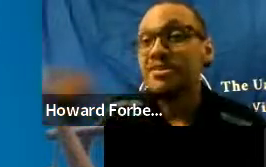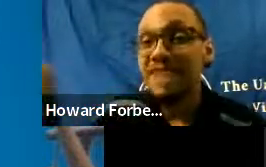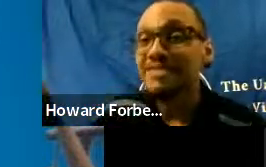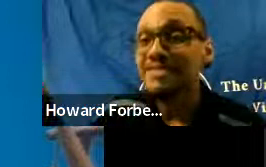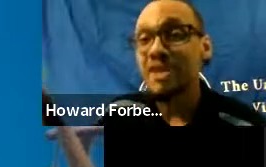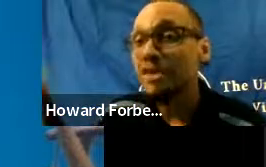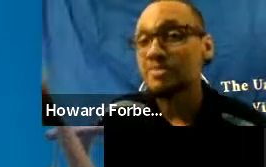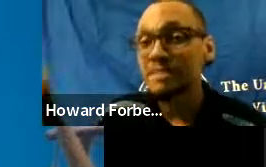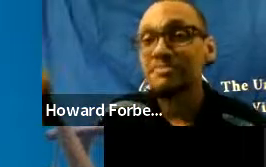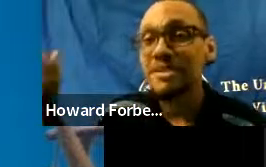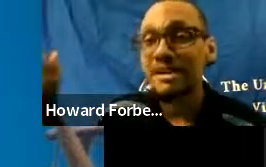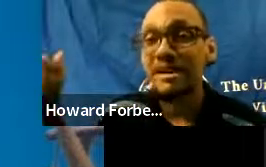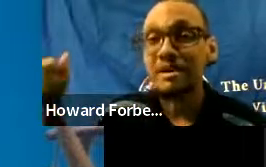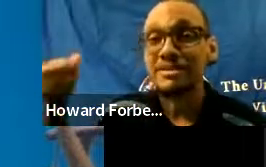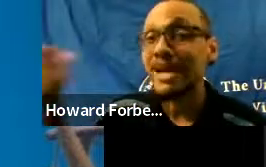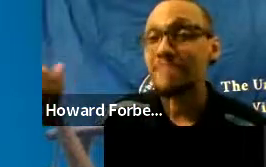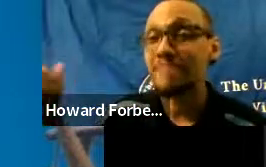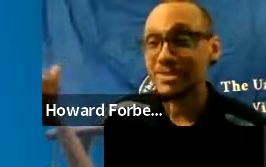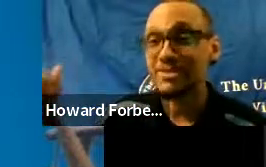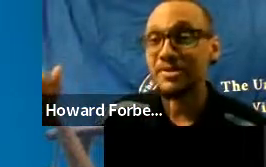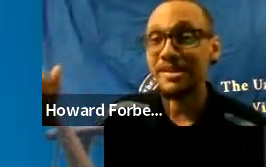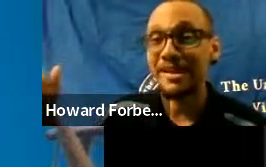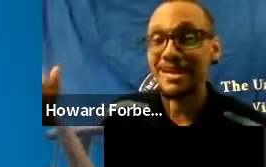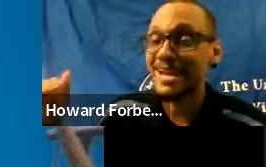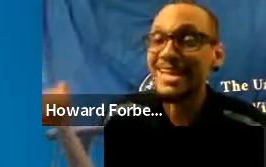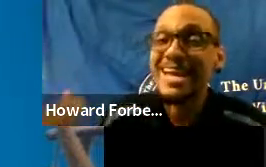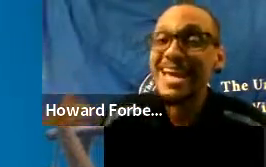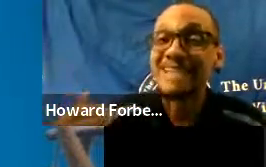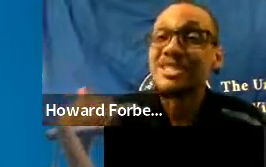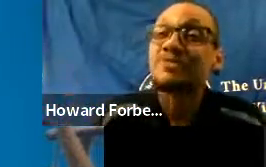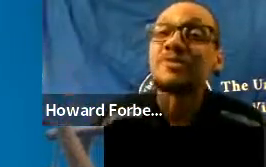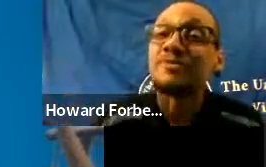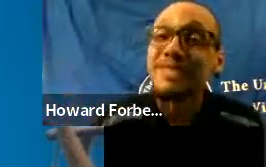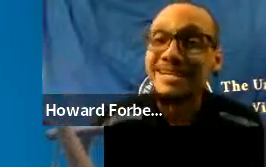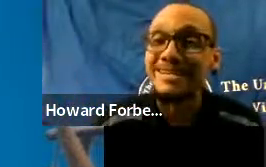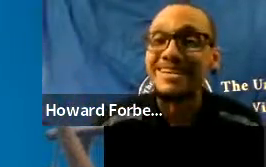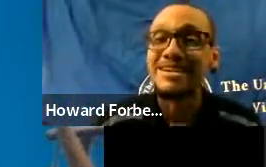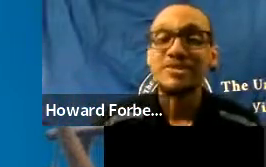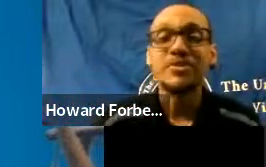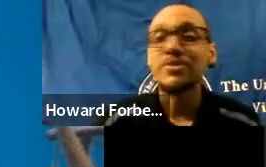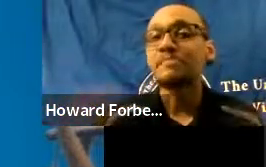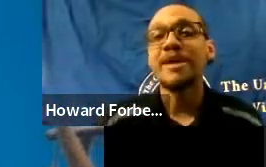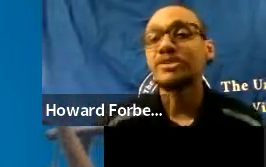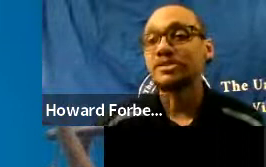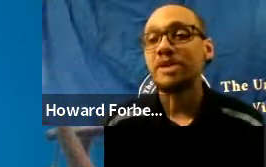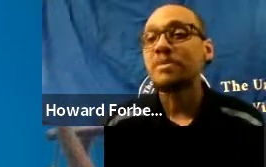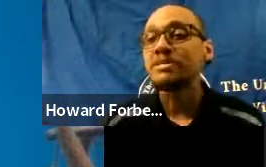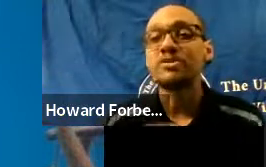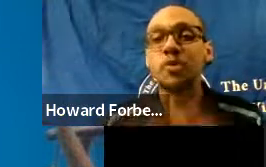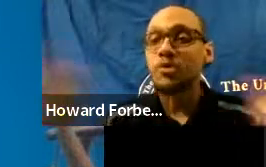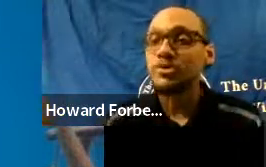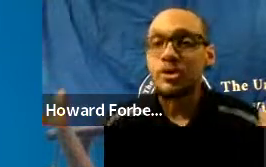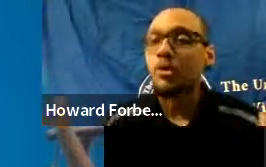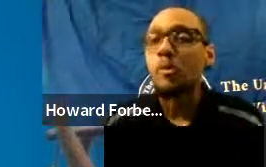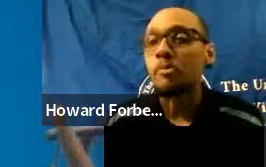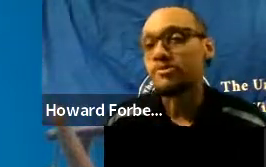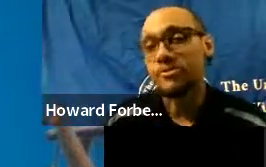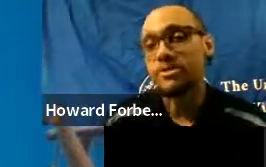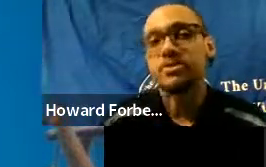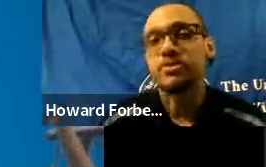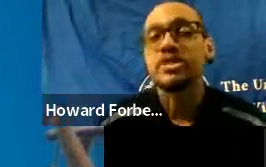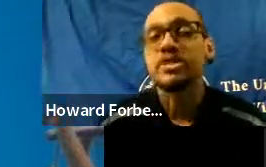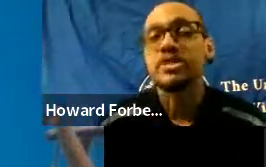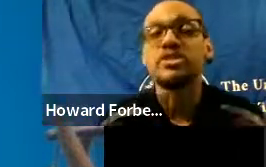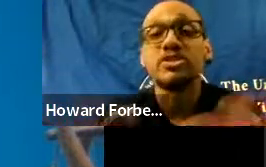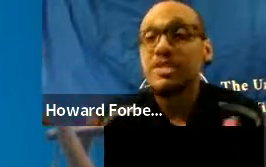She's like on the next cusp to being a dive master. And she's 15. So you could imagine how many doors are open